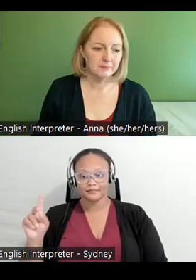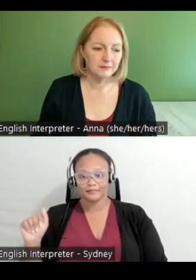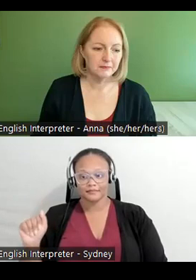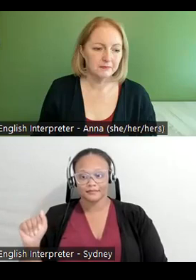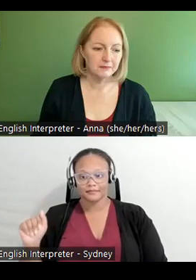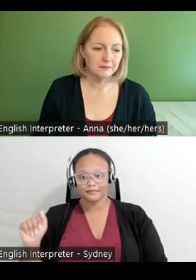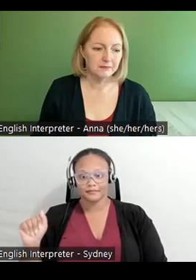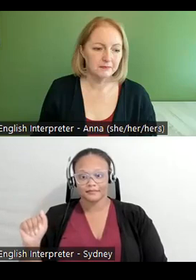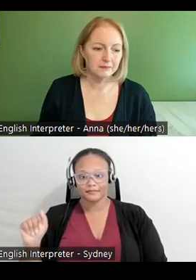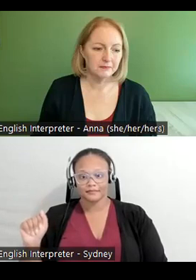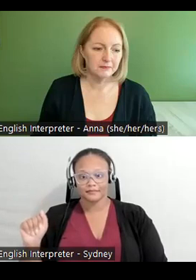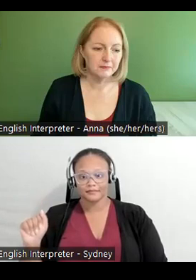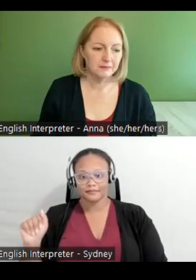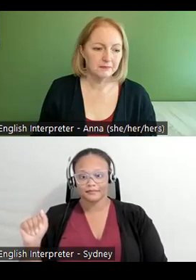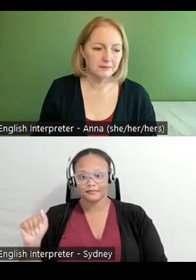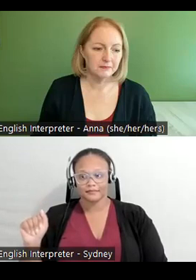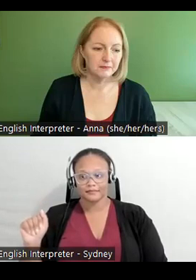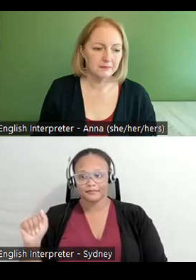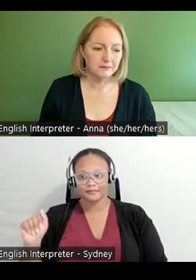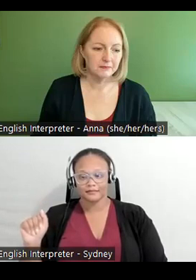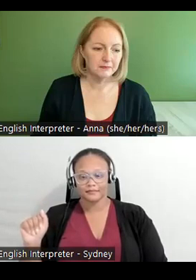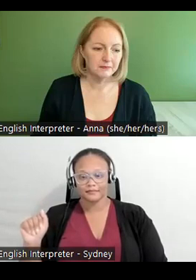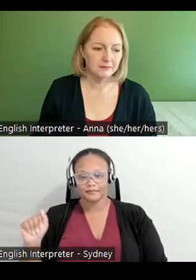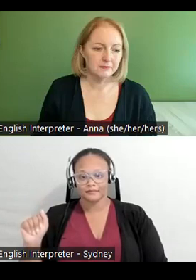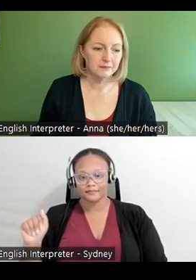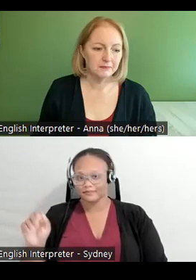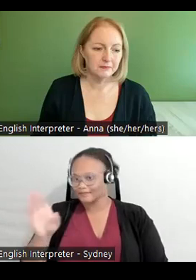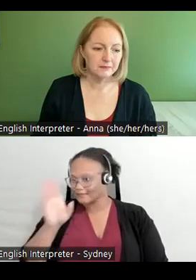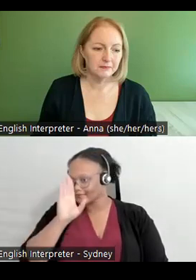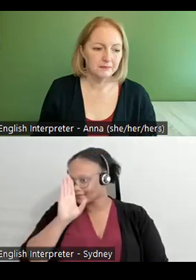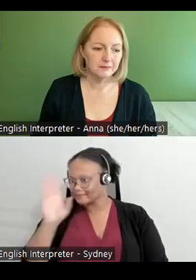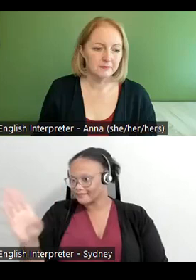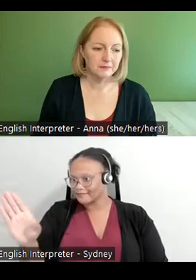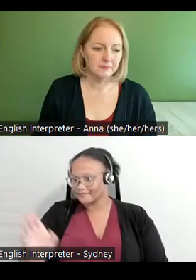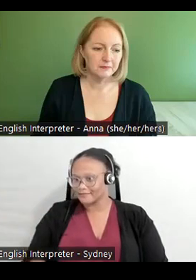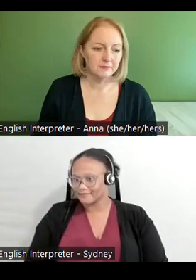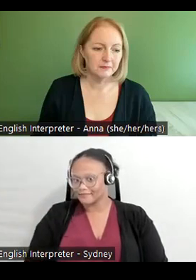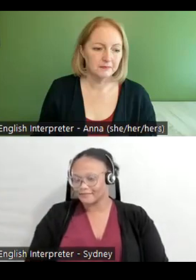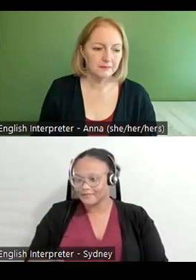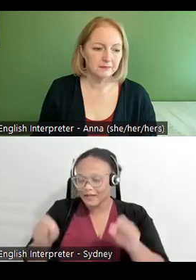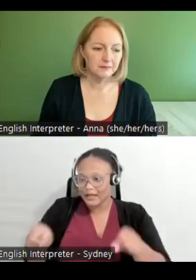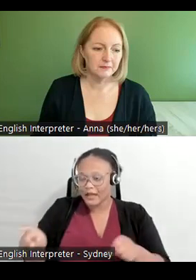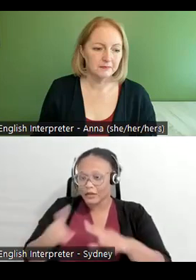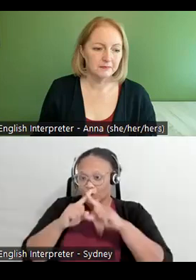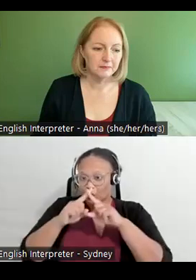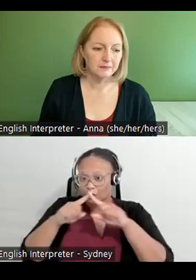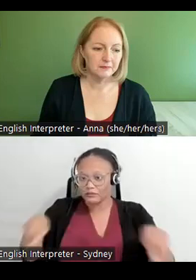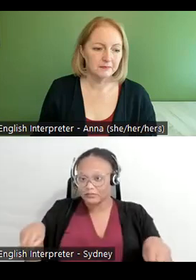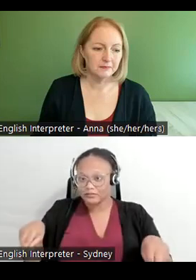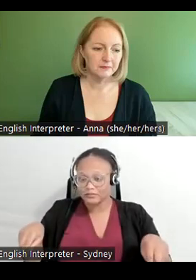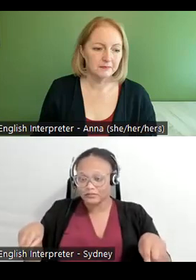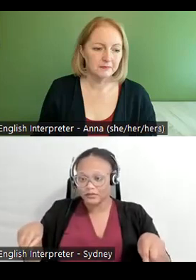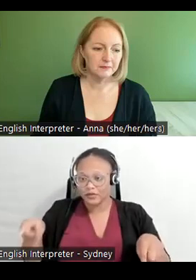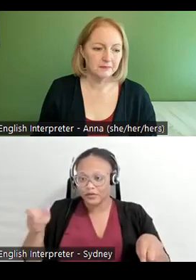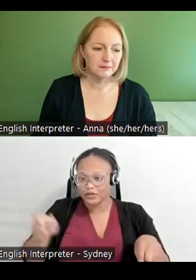¿puede usted hablar un momentito para explicarme su comentario? So Brenda, are you able to unmute so you can